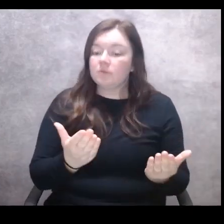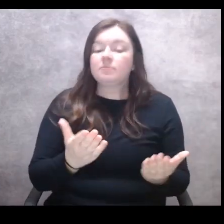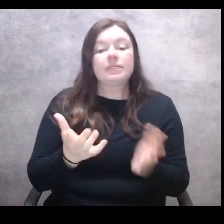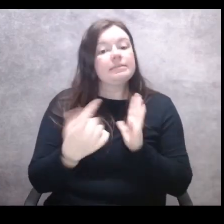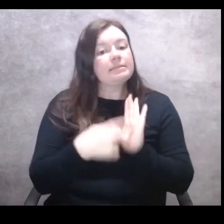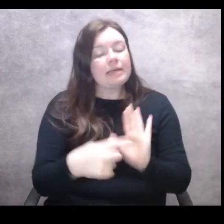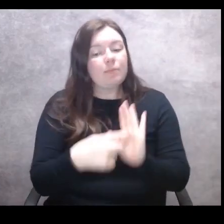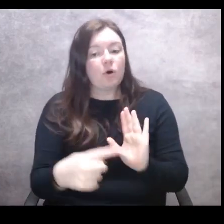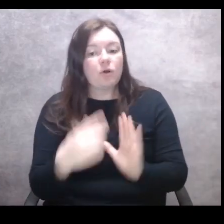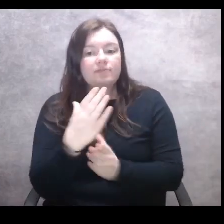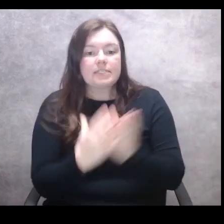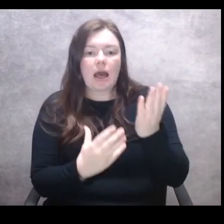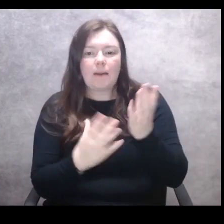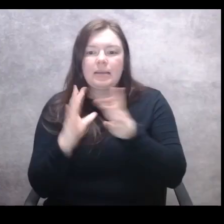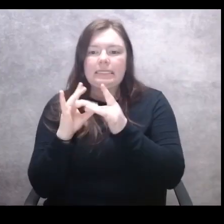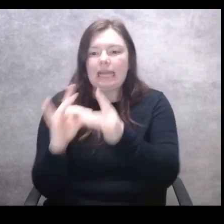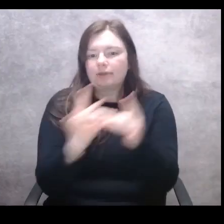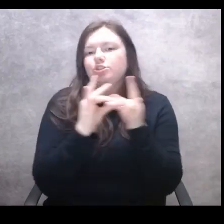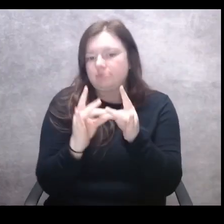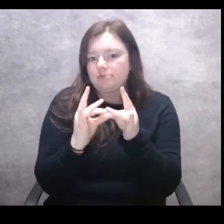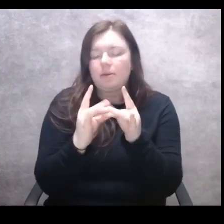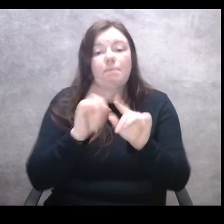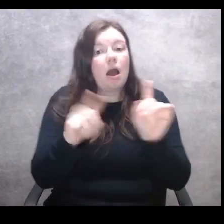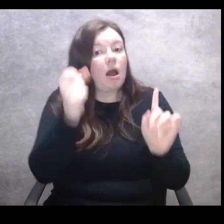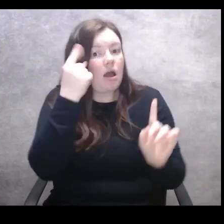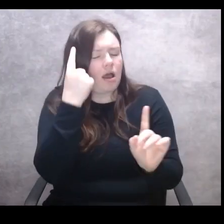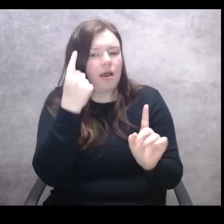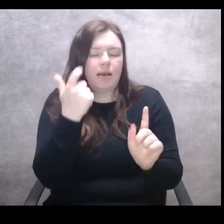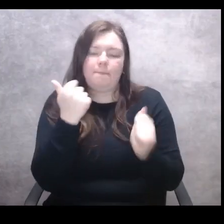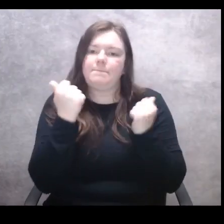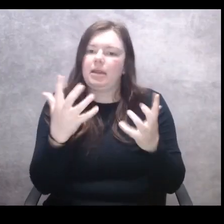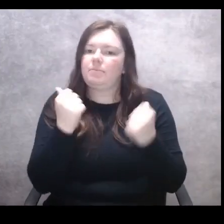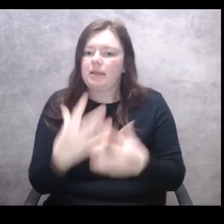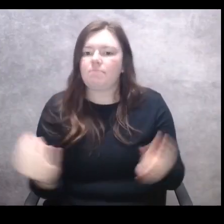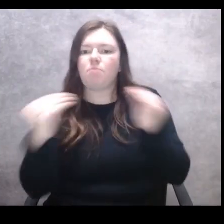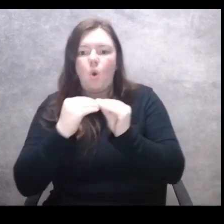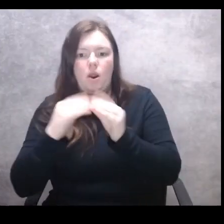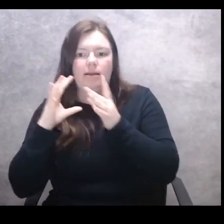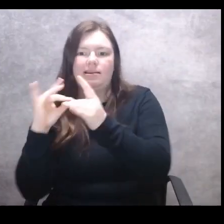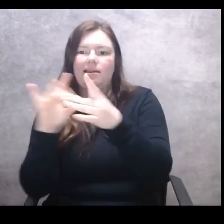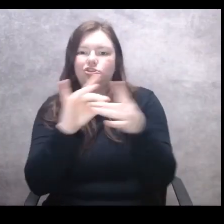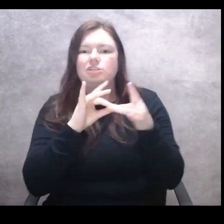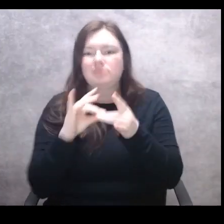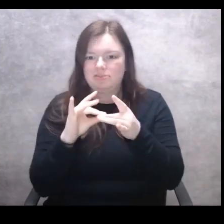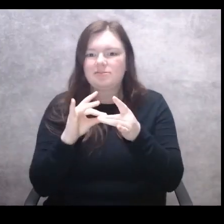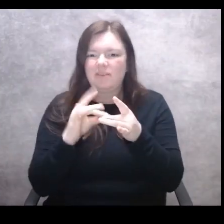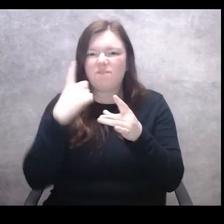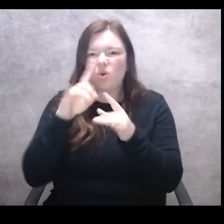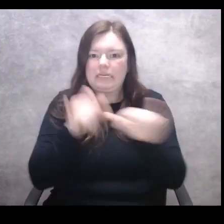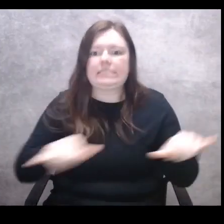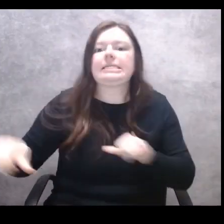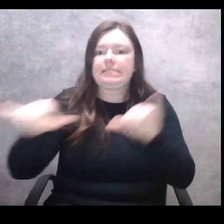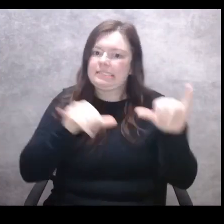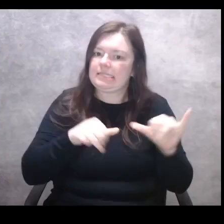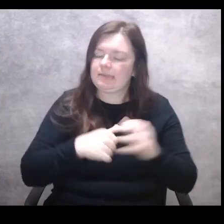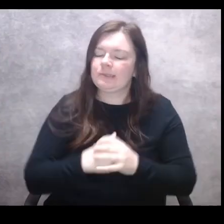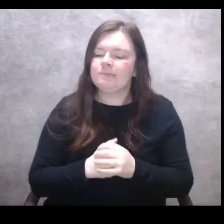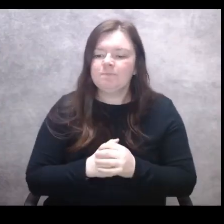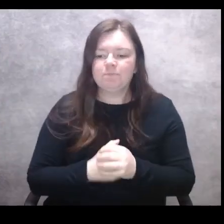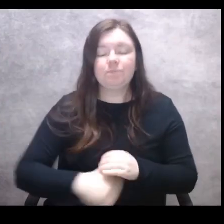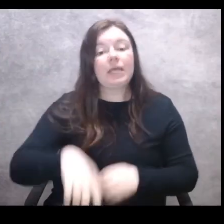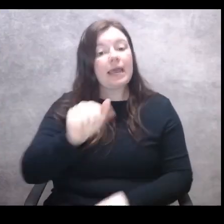Here's an example of some of the connections, even though there are many more of the areas that ARC will need to consider and connect to be